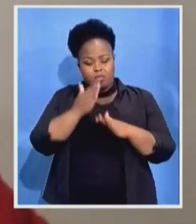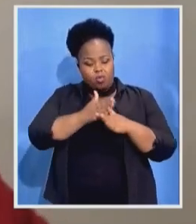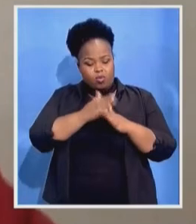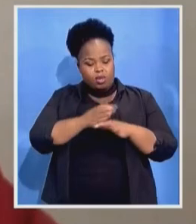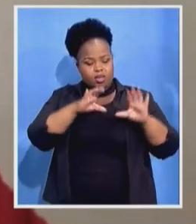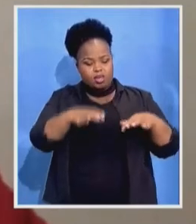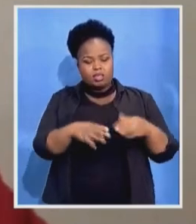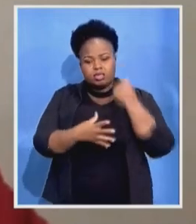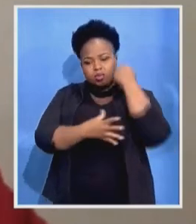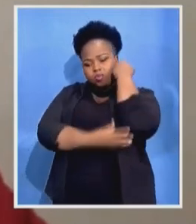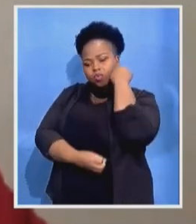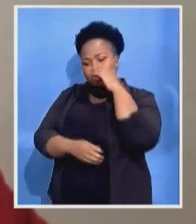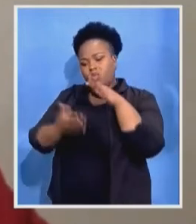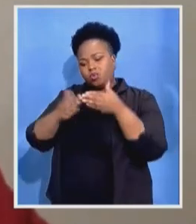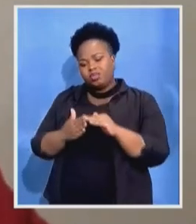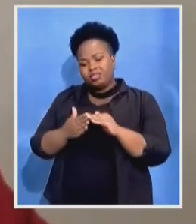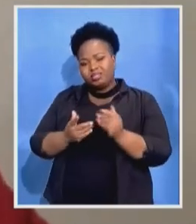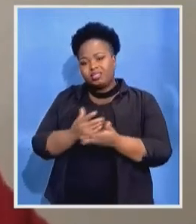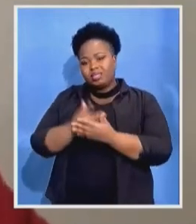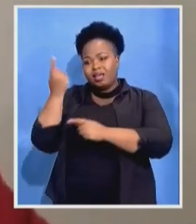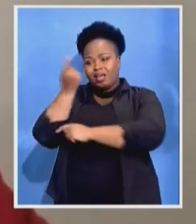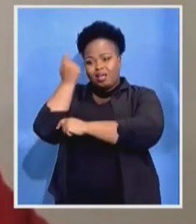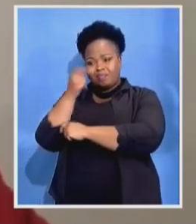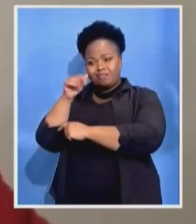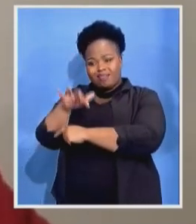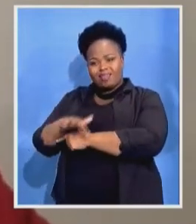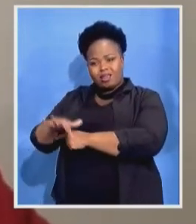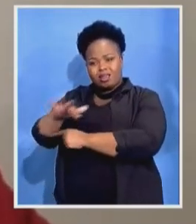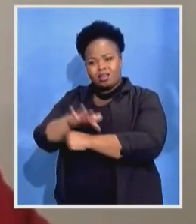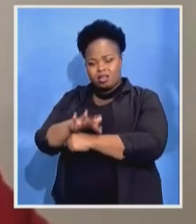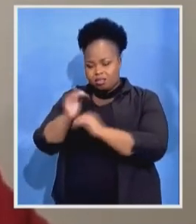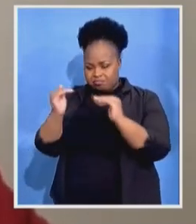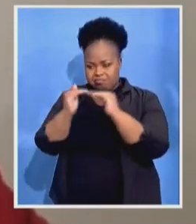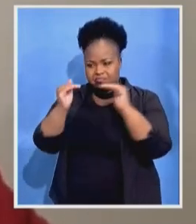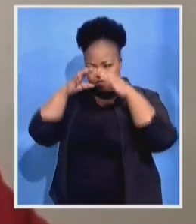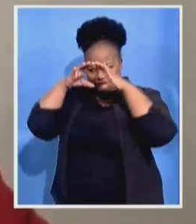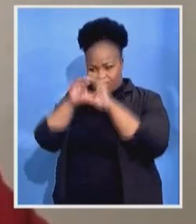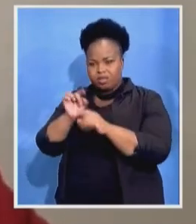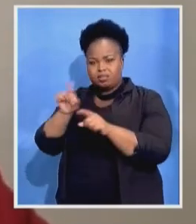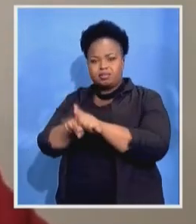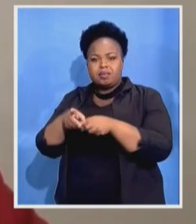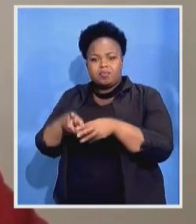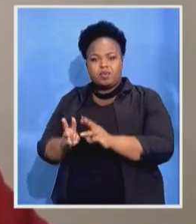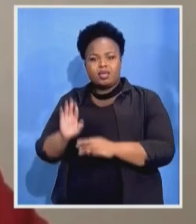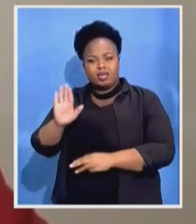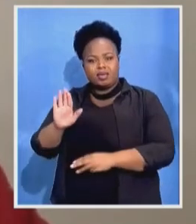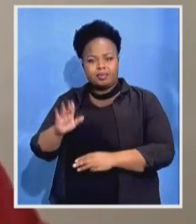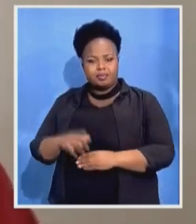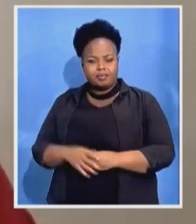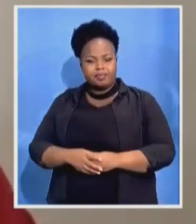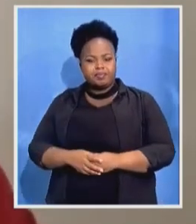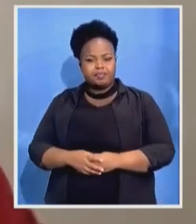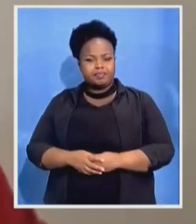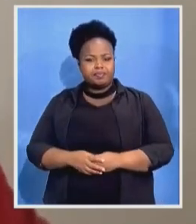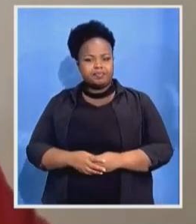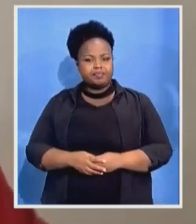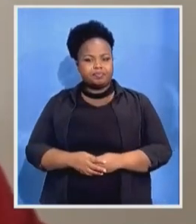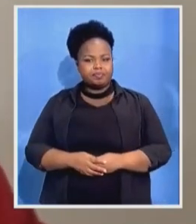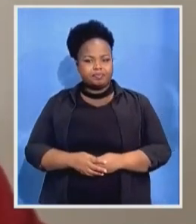given equal attention as urban areas. The problems of